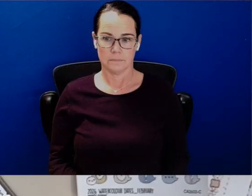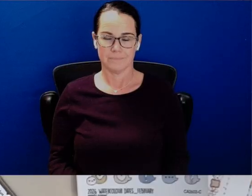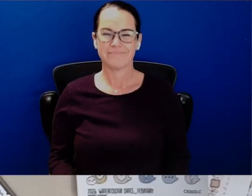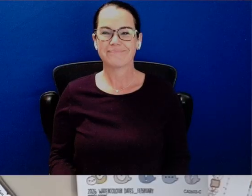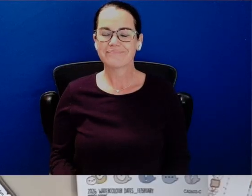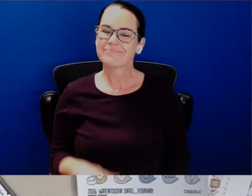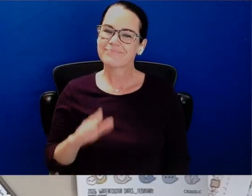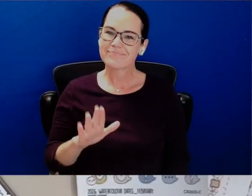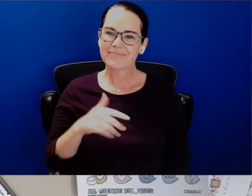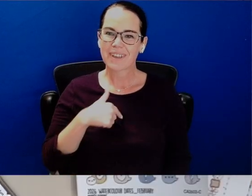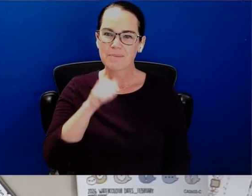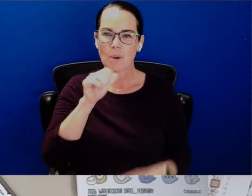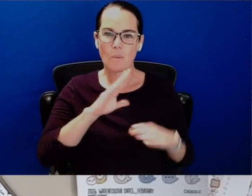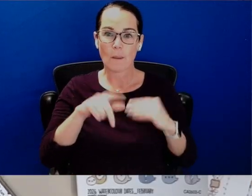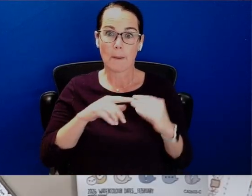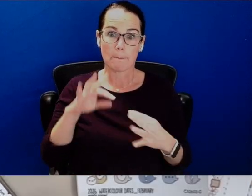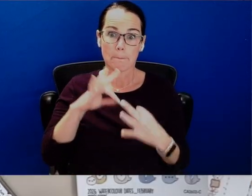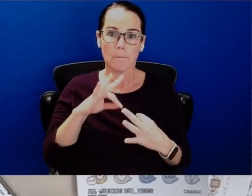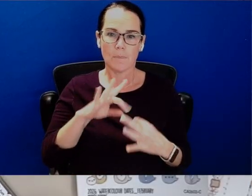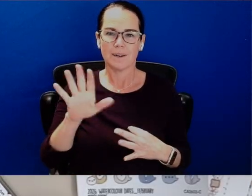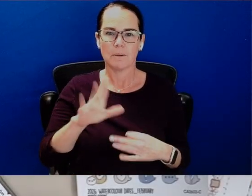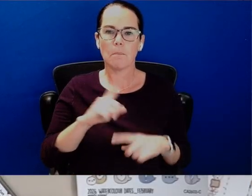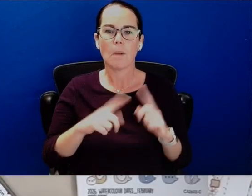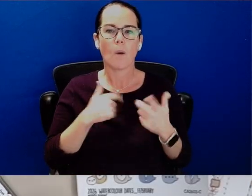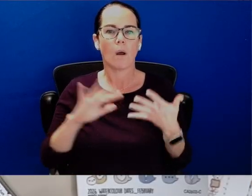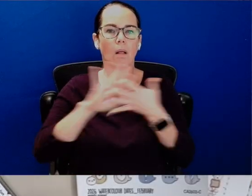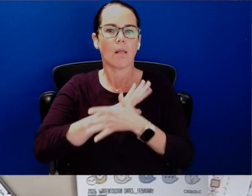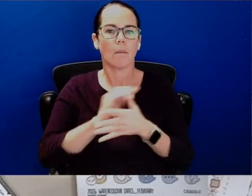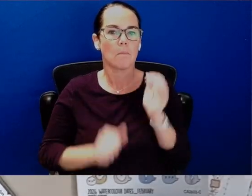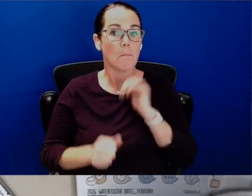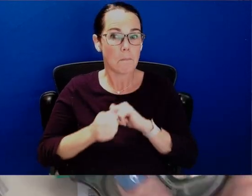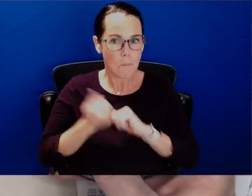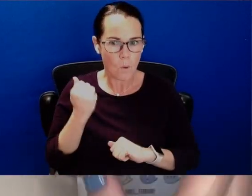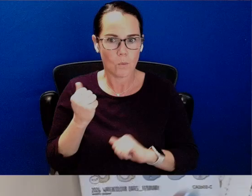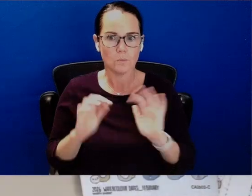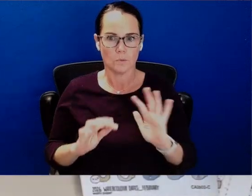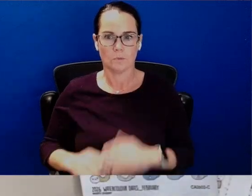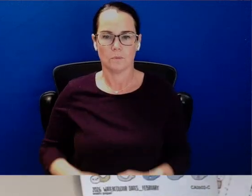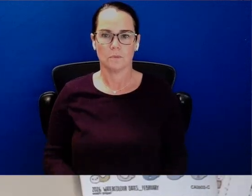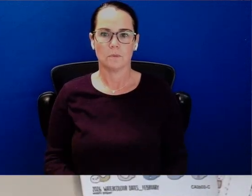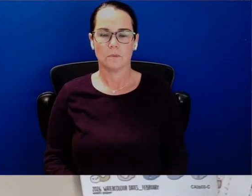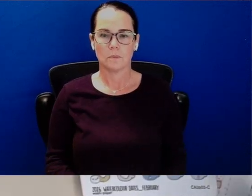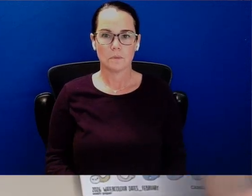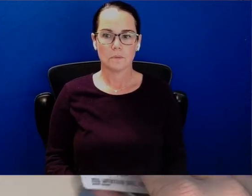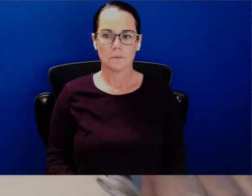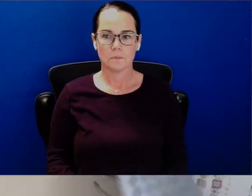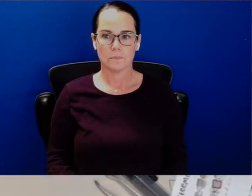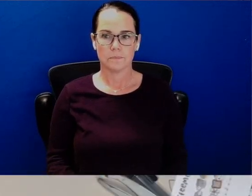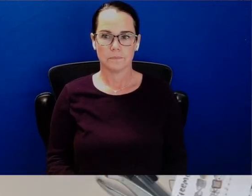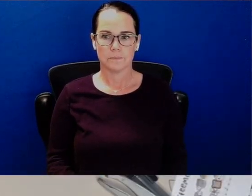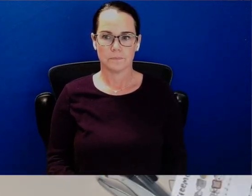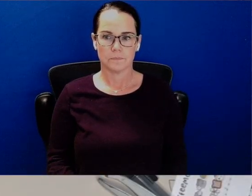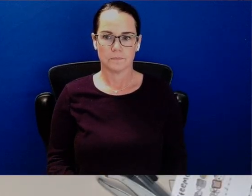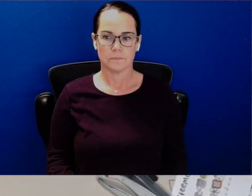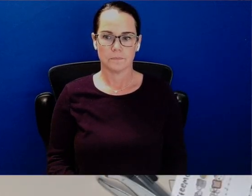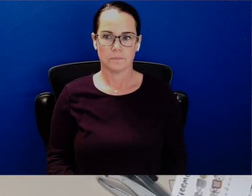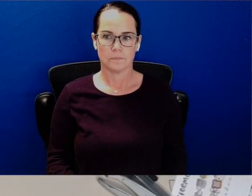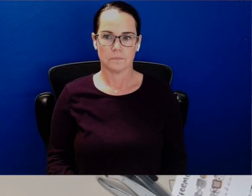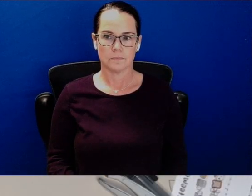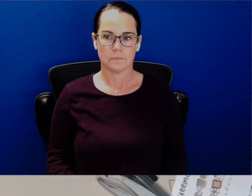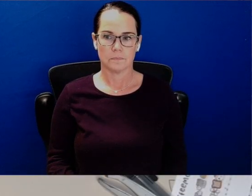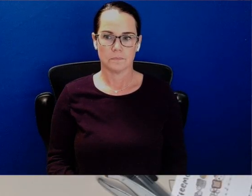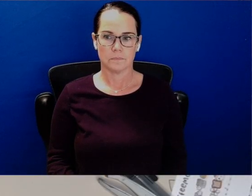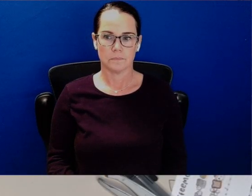I'm not worried necessarily about it being perfect. I just want to hide most of it. All right. All right, let's start with